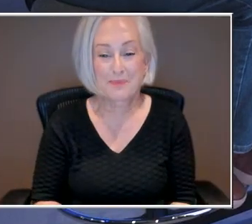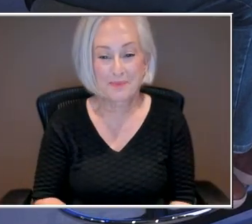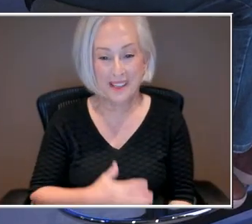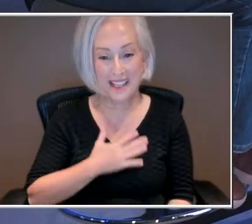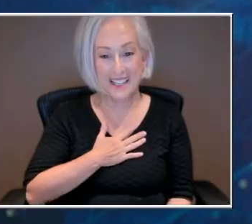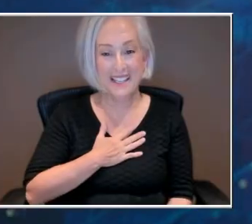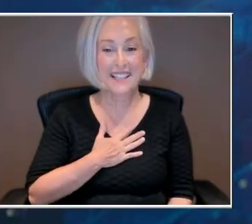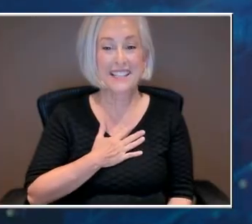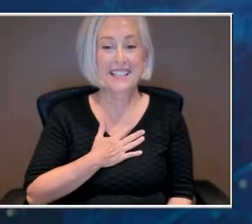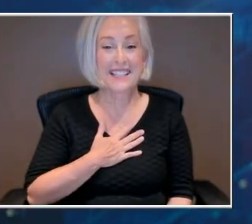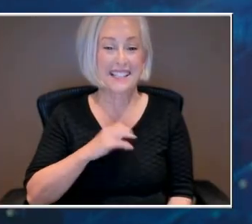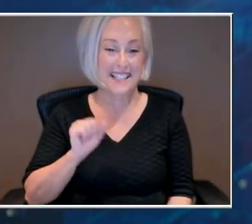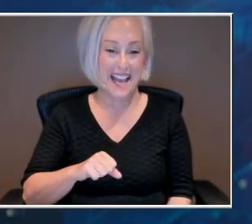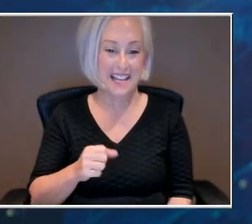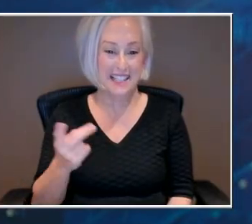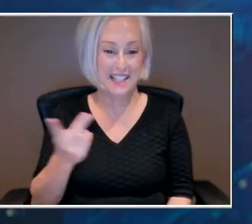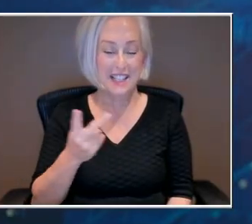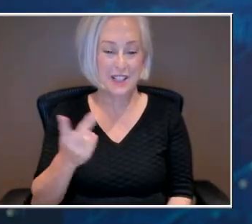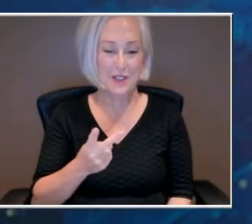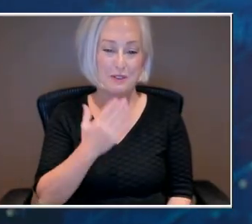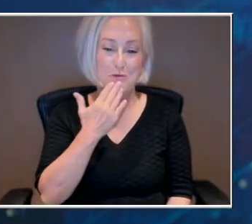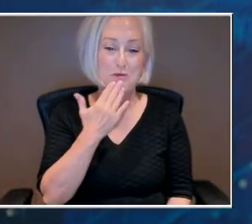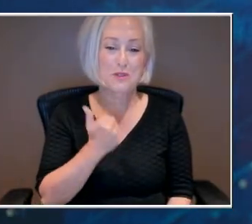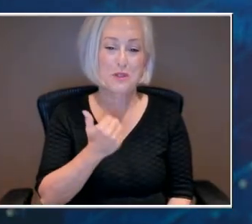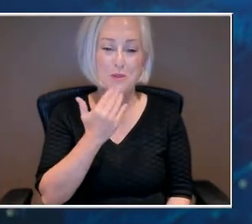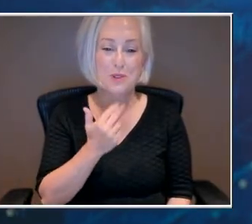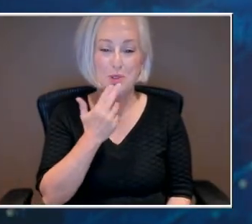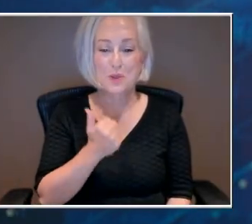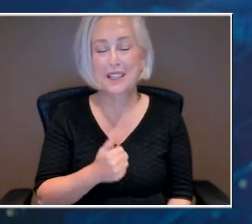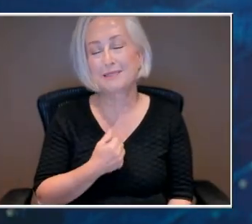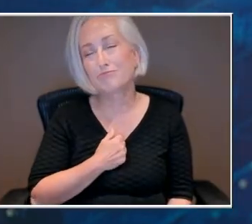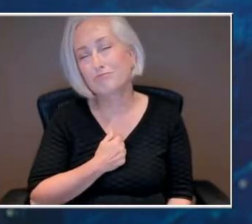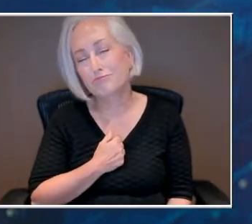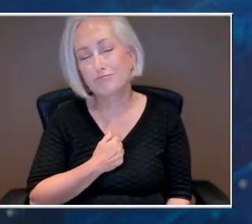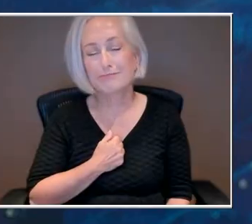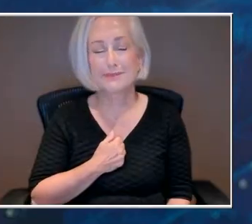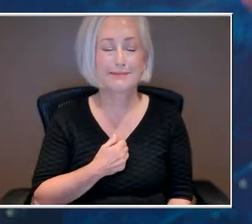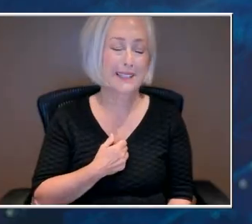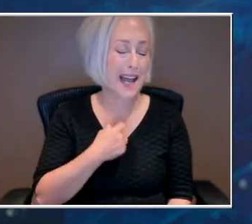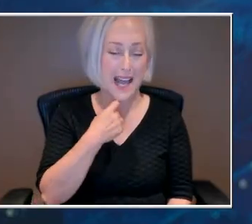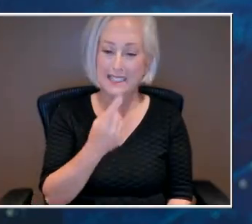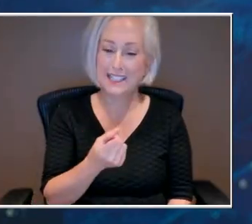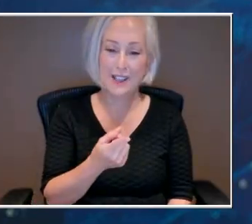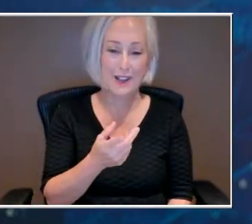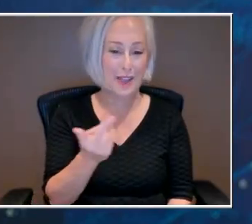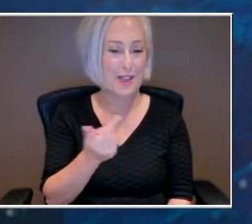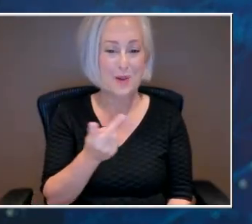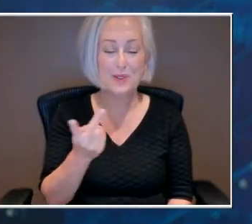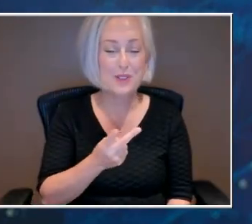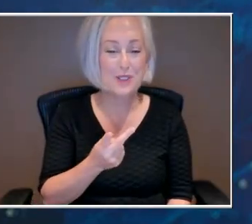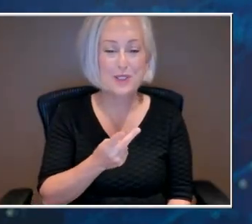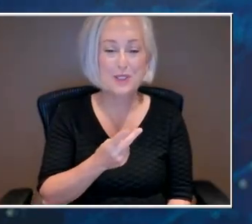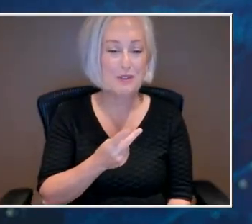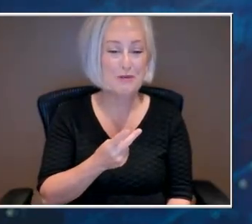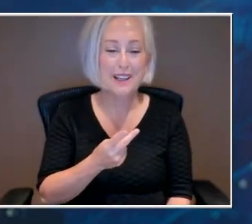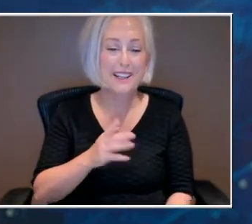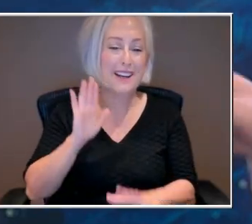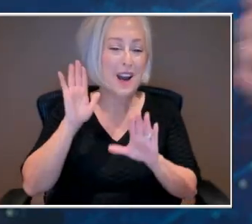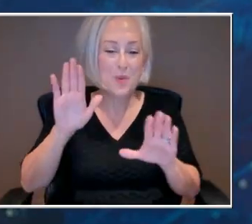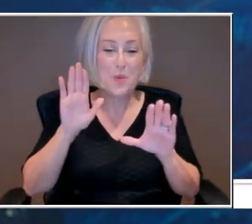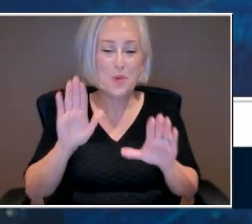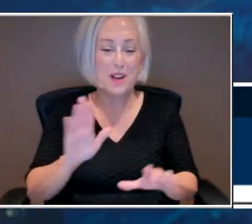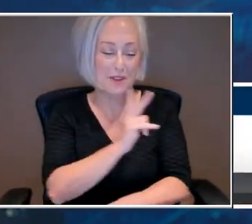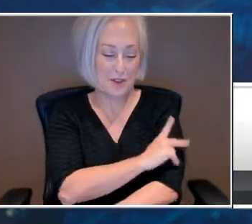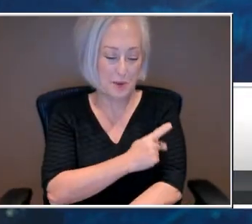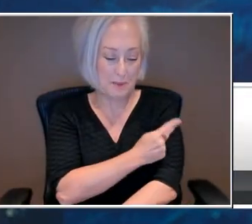You guys are so sweet and so cute. I mean, I tell you what, these two are just so wonderful patients. And I